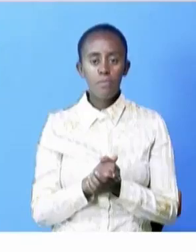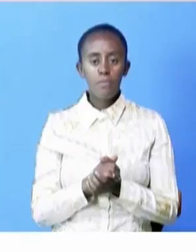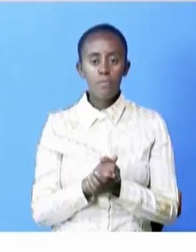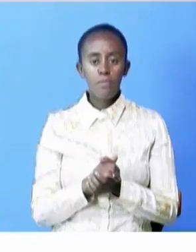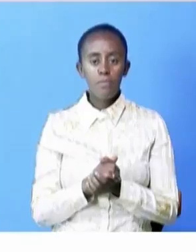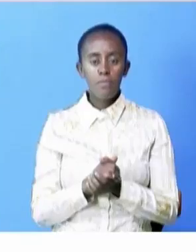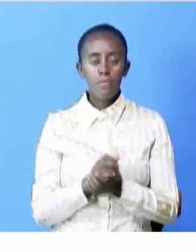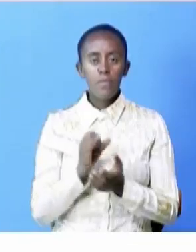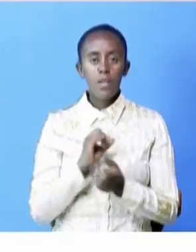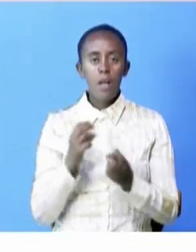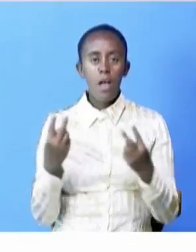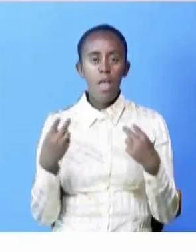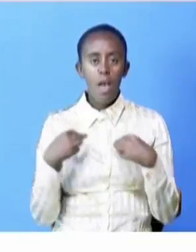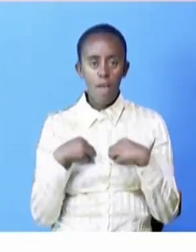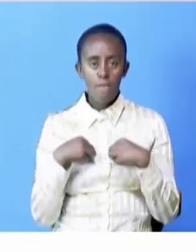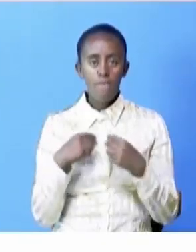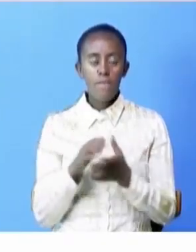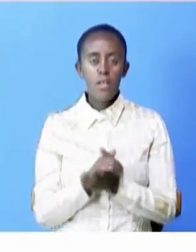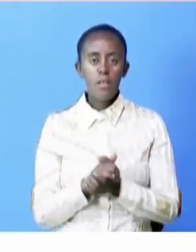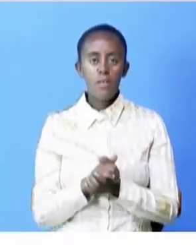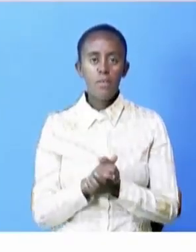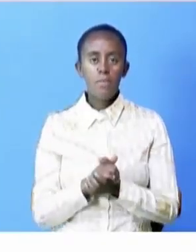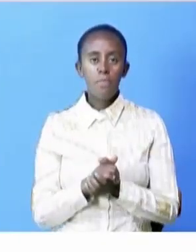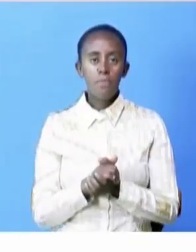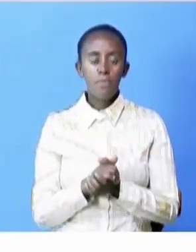I have